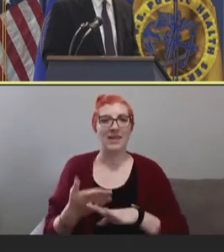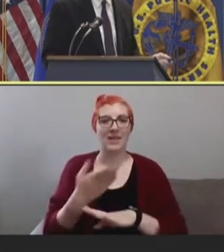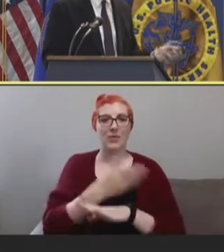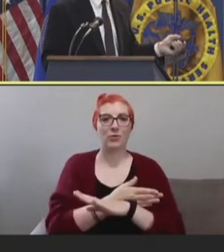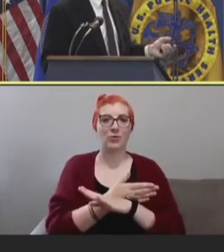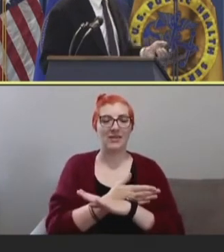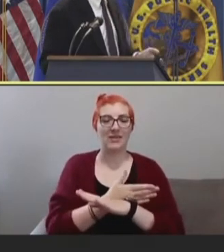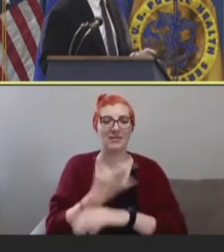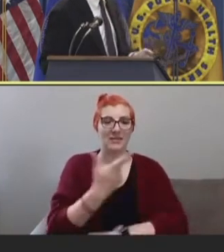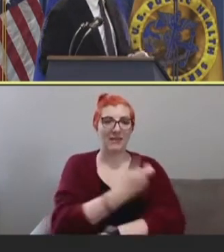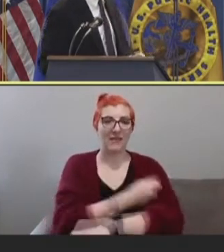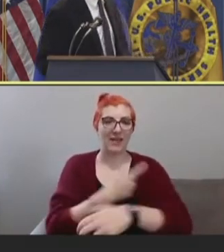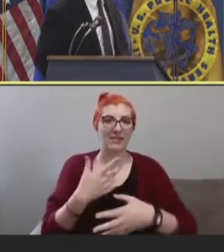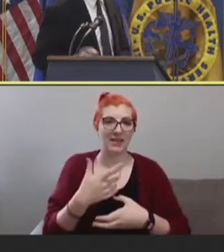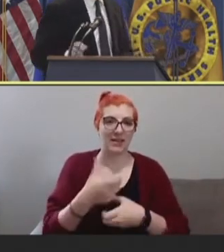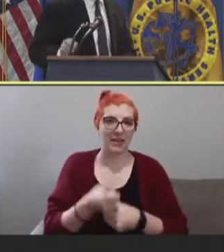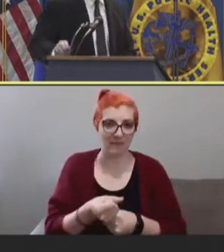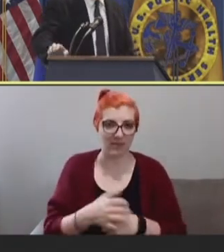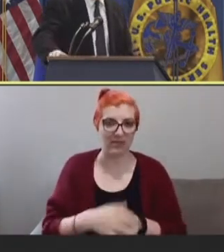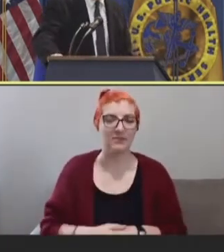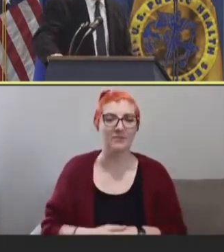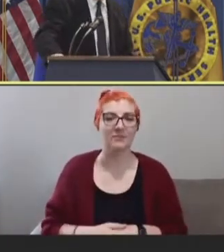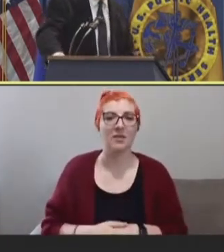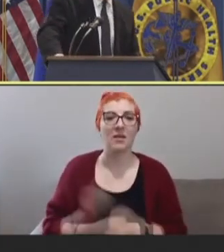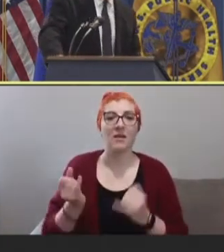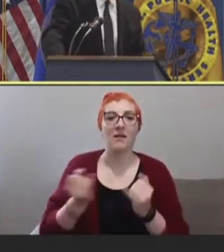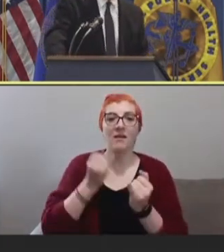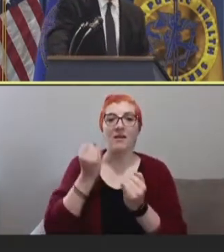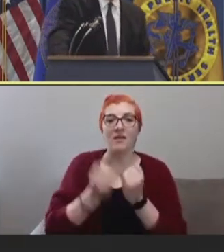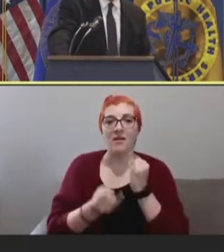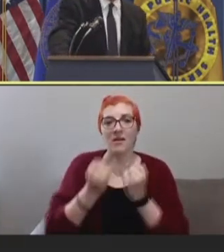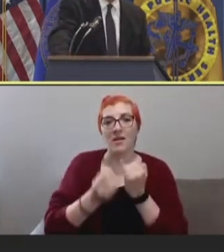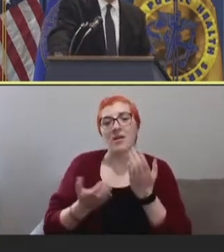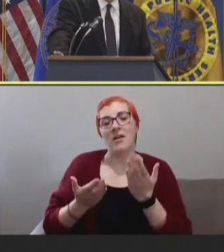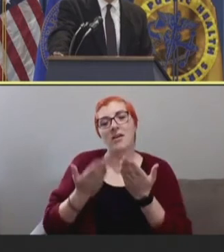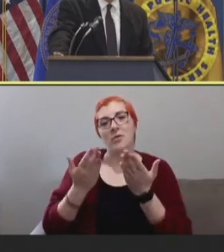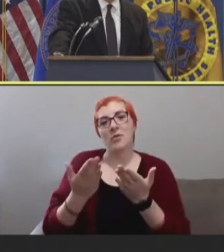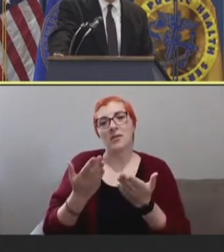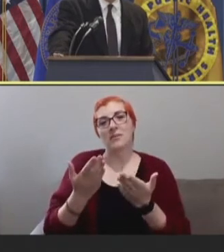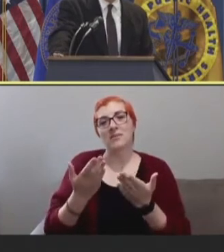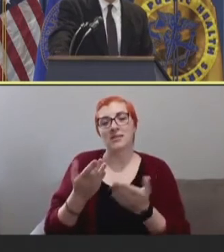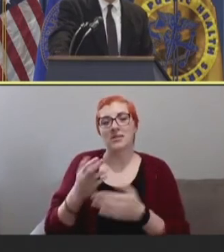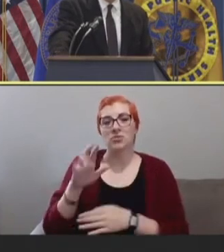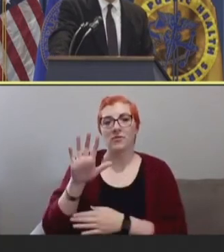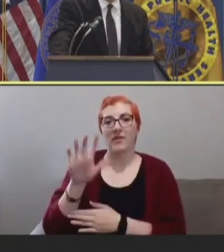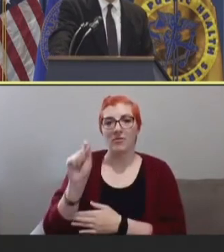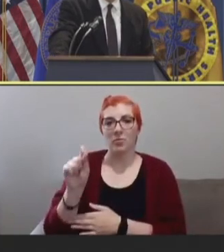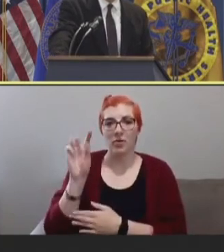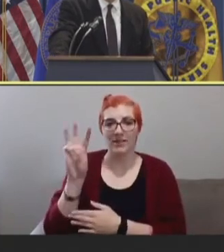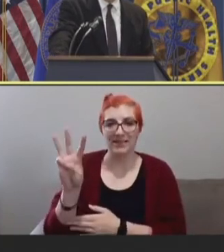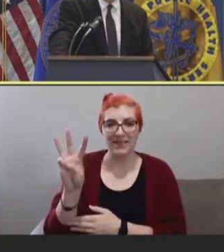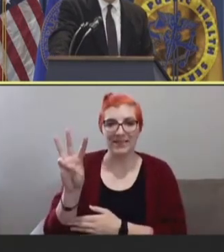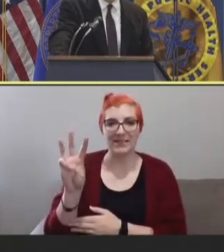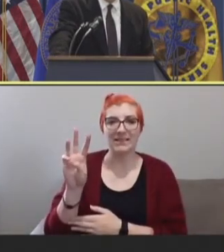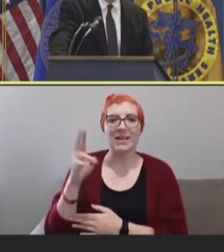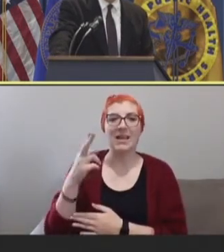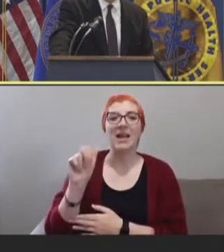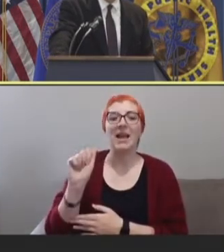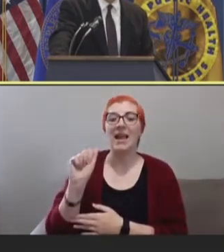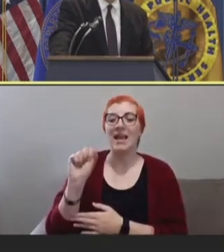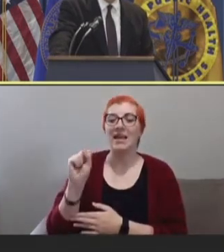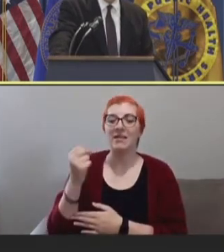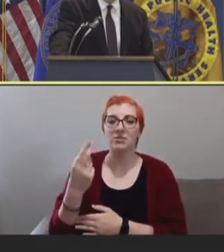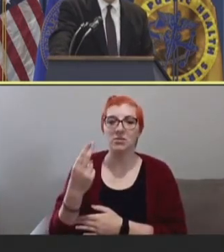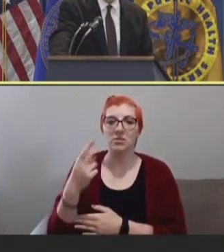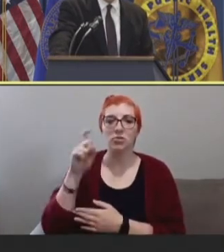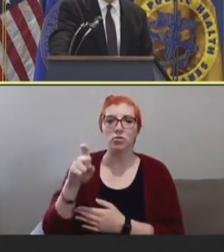confidence. Finally, recommendation 5.6, the ASH should convene high-level meetings